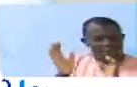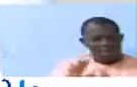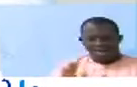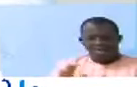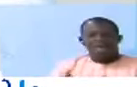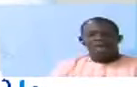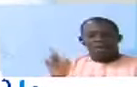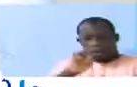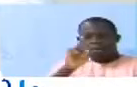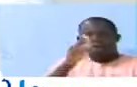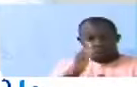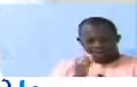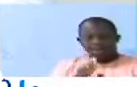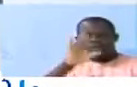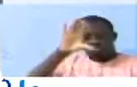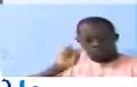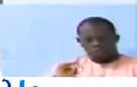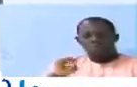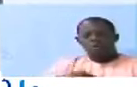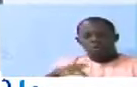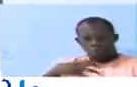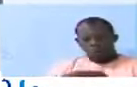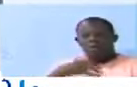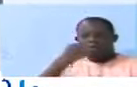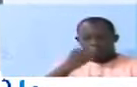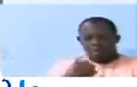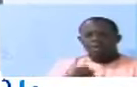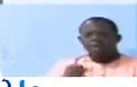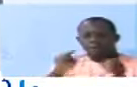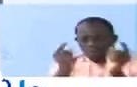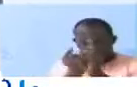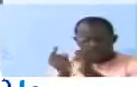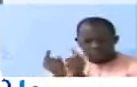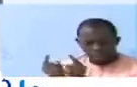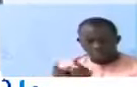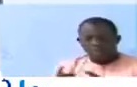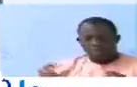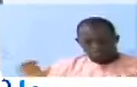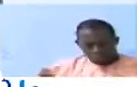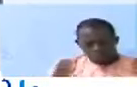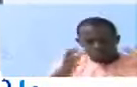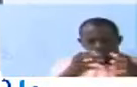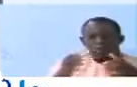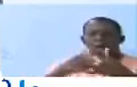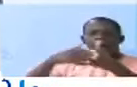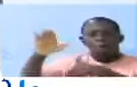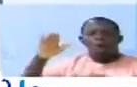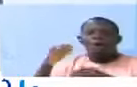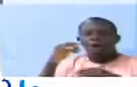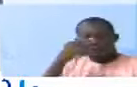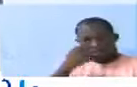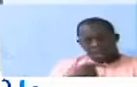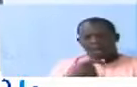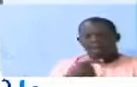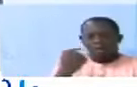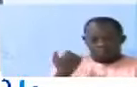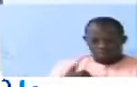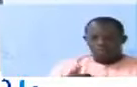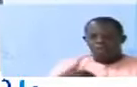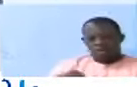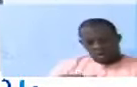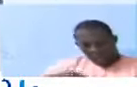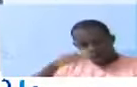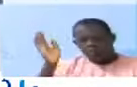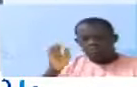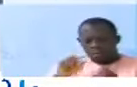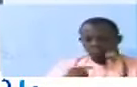tried to do was to be able to mobilize the whole country so that we will come out and show our